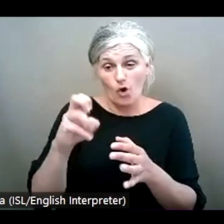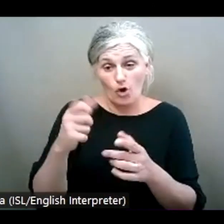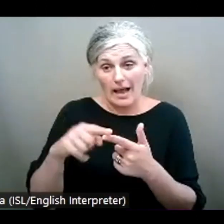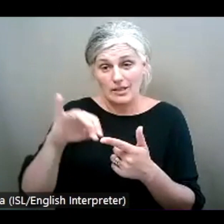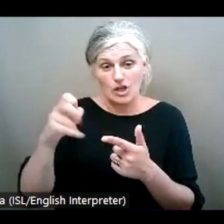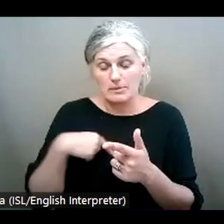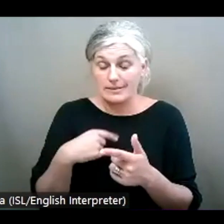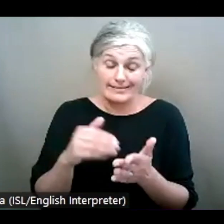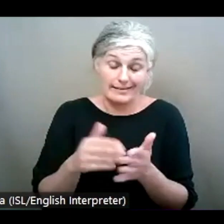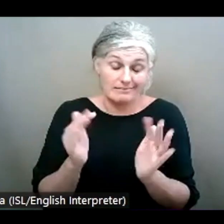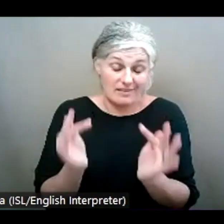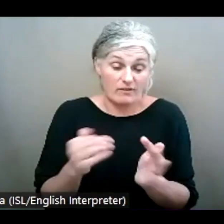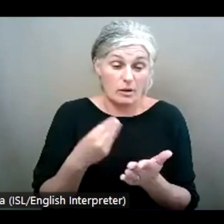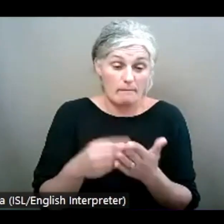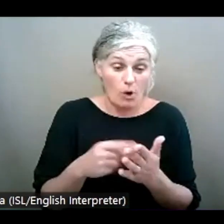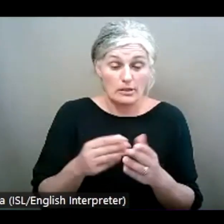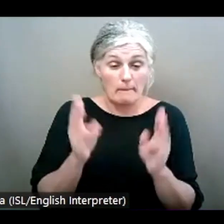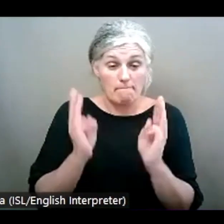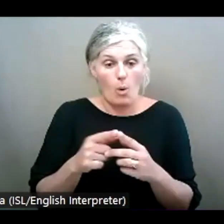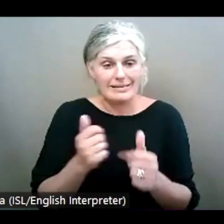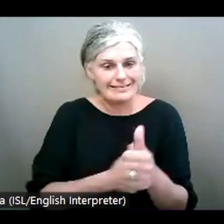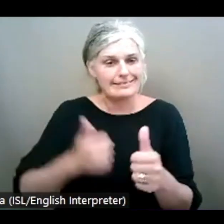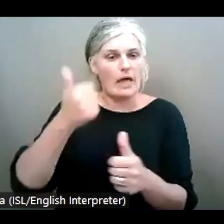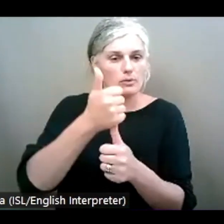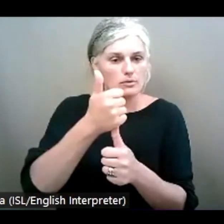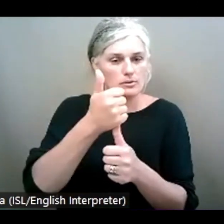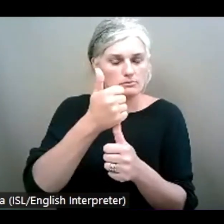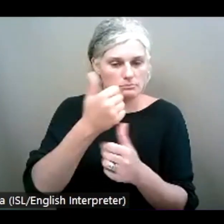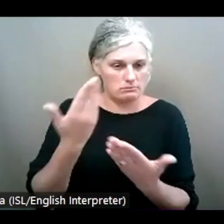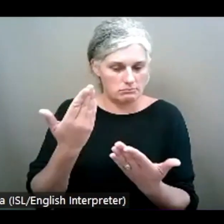power, and status as well, because it's